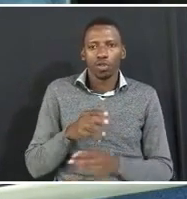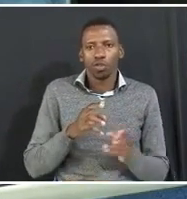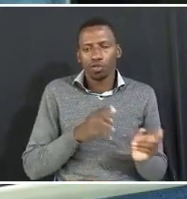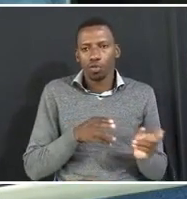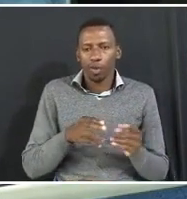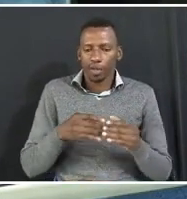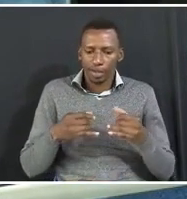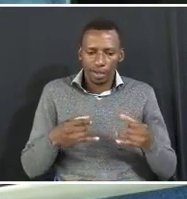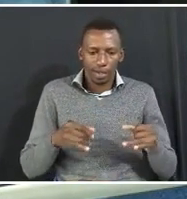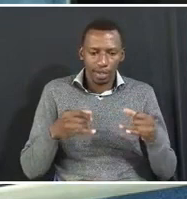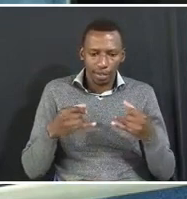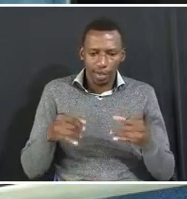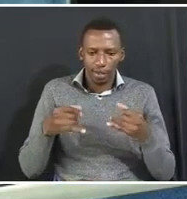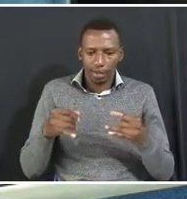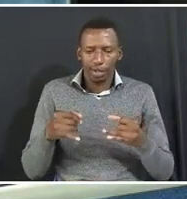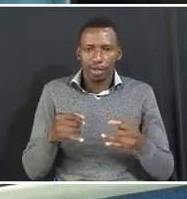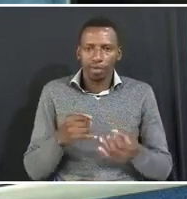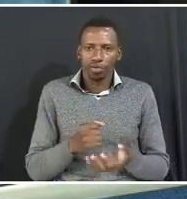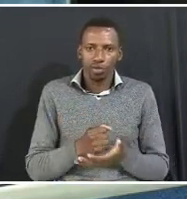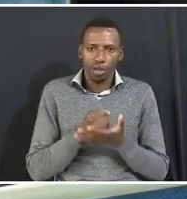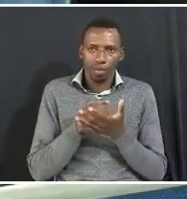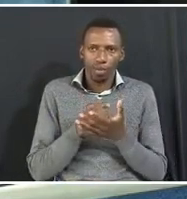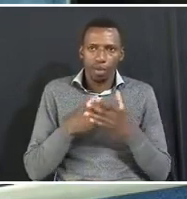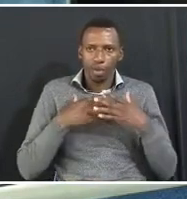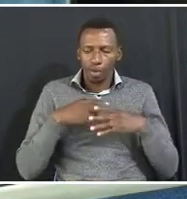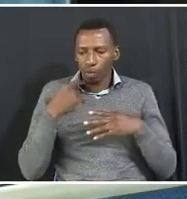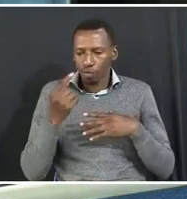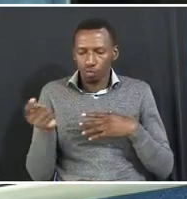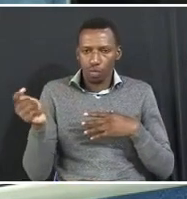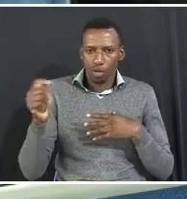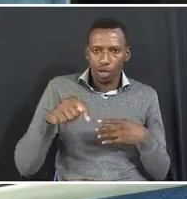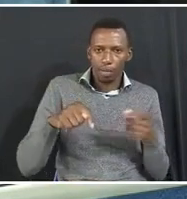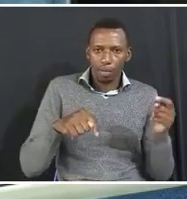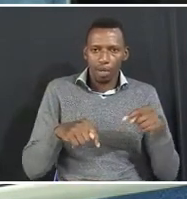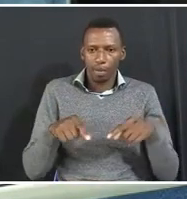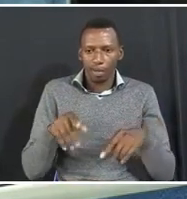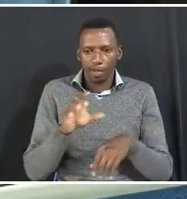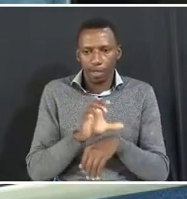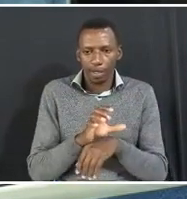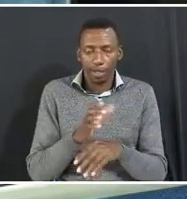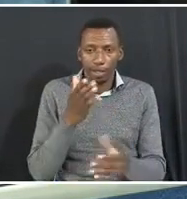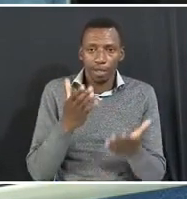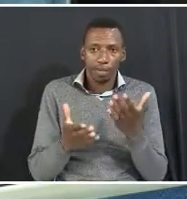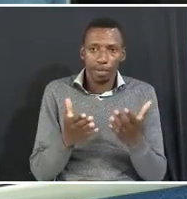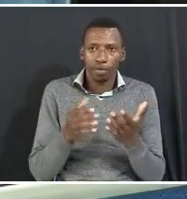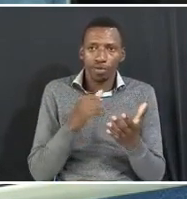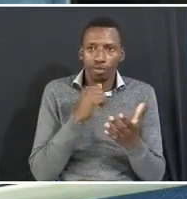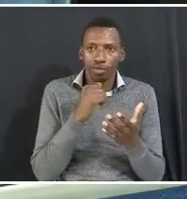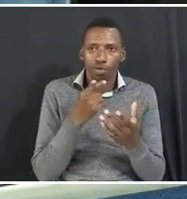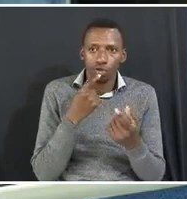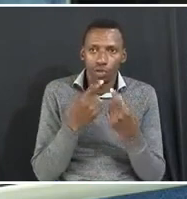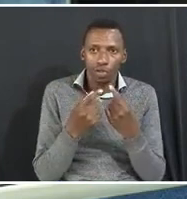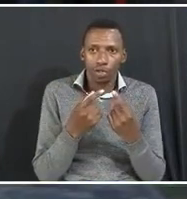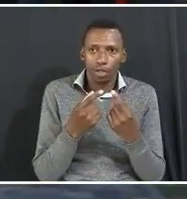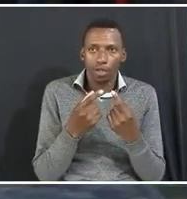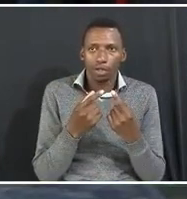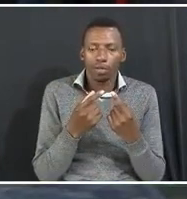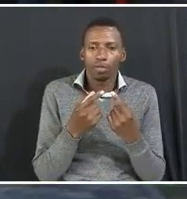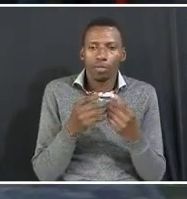much as possible to help. Yeah. The people who come to this church, maybe I should not mention how we help them, because there'll be a